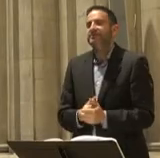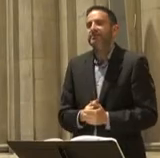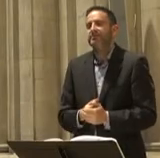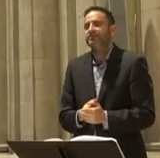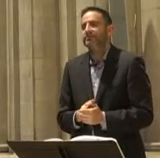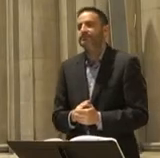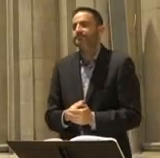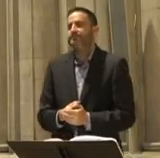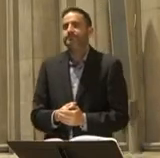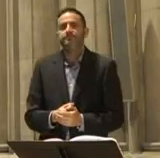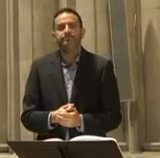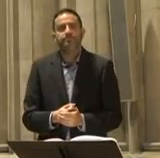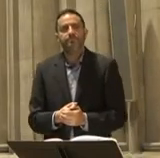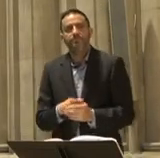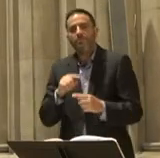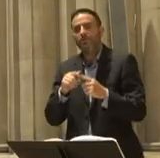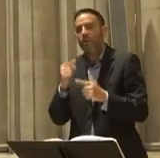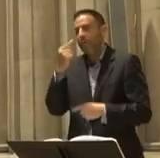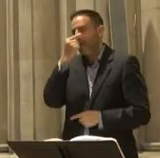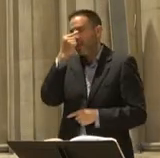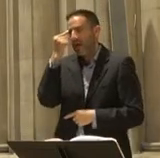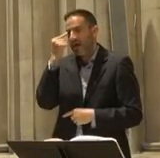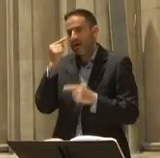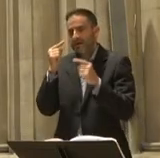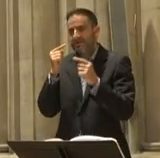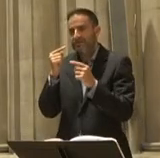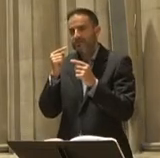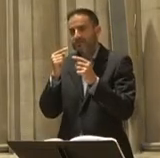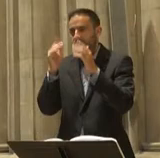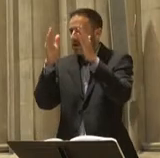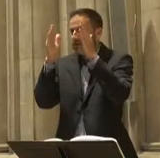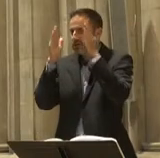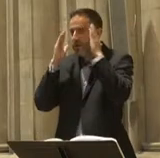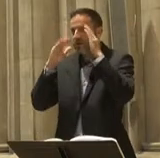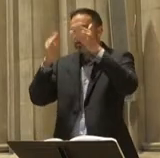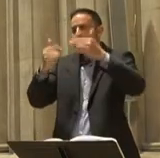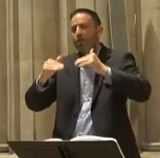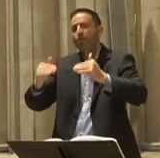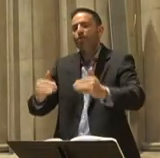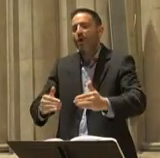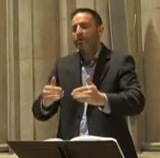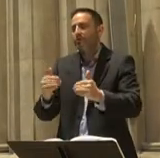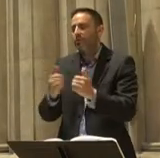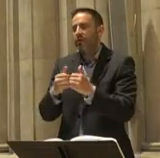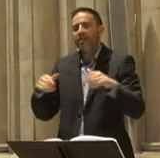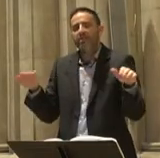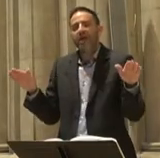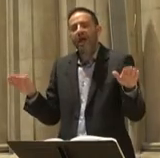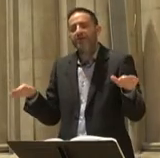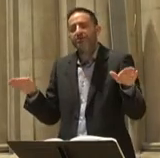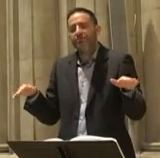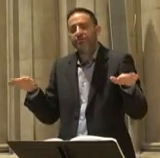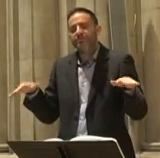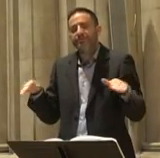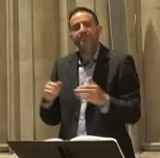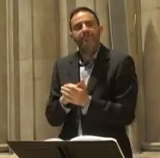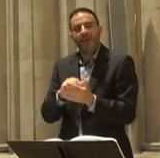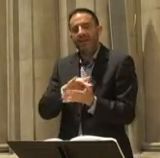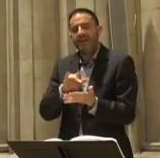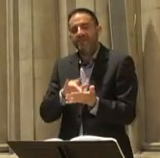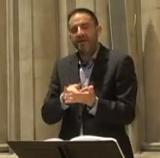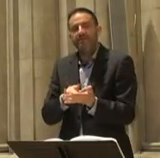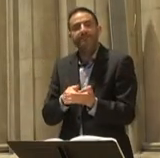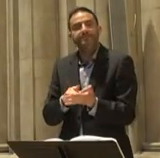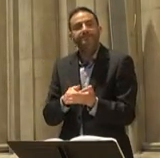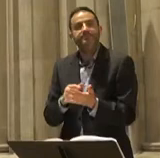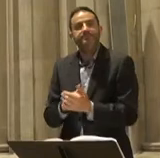their eyes focus on the throne of God in all its brightness, with myriads of angels there in the middle, over the throne of